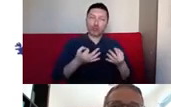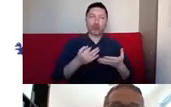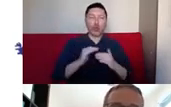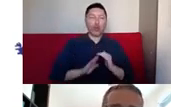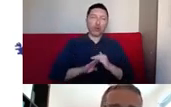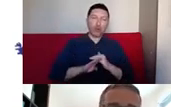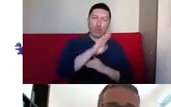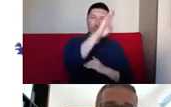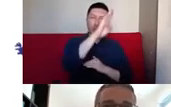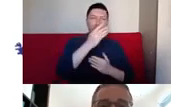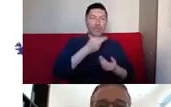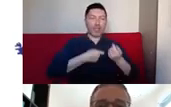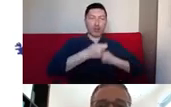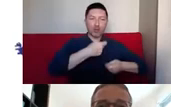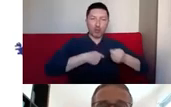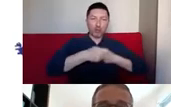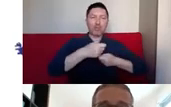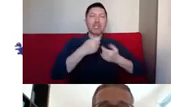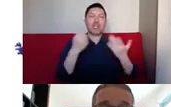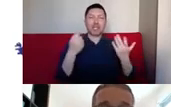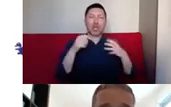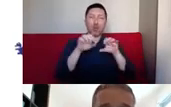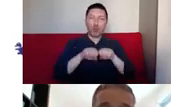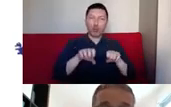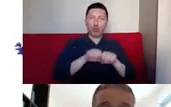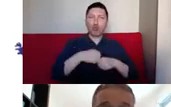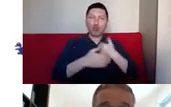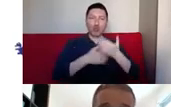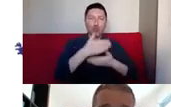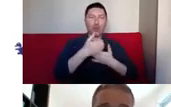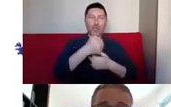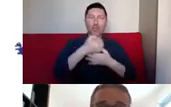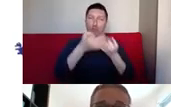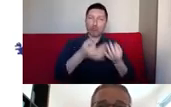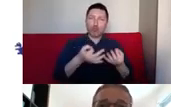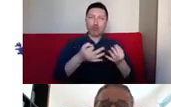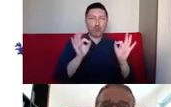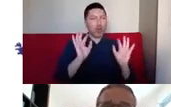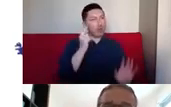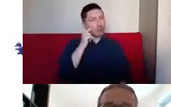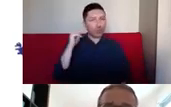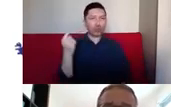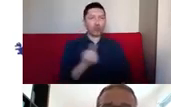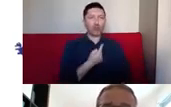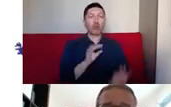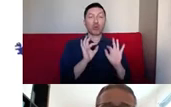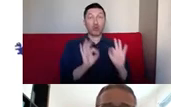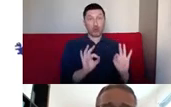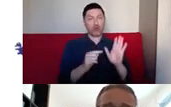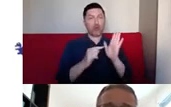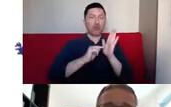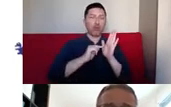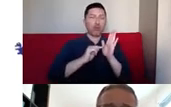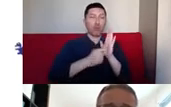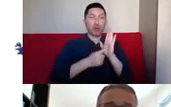sustainable development goals are so important because they concern every UN member state, and also companies